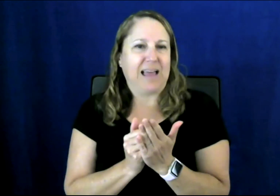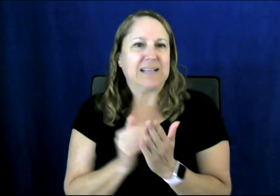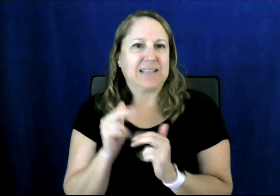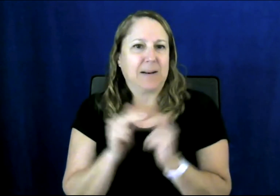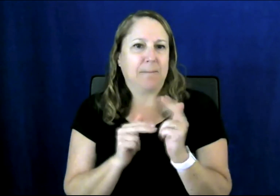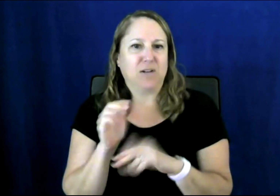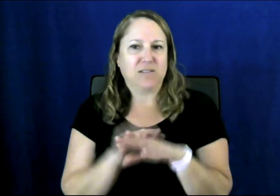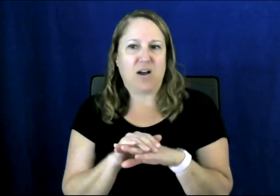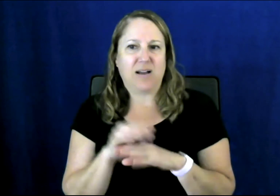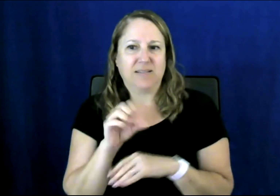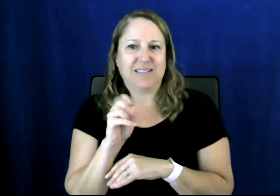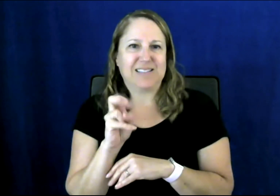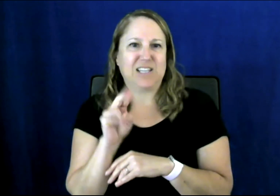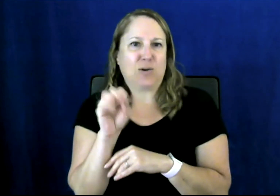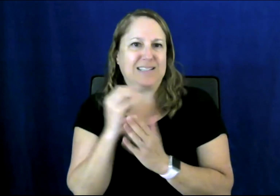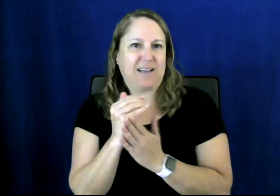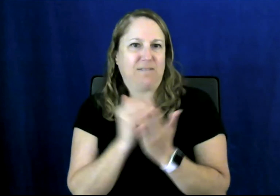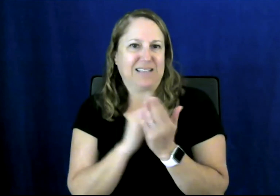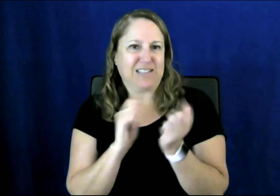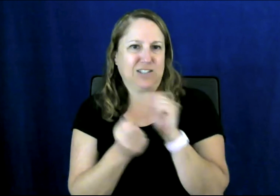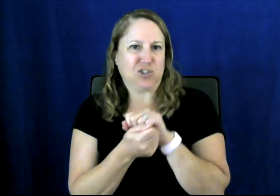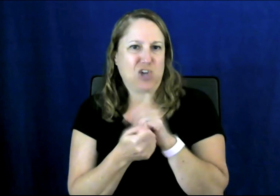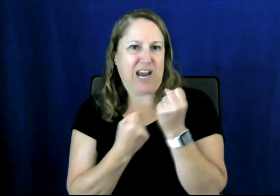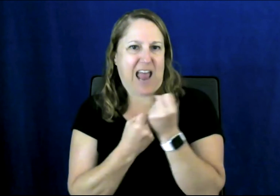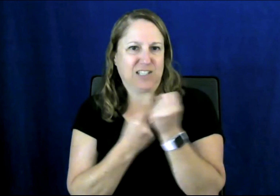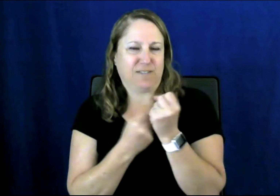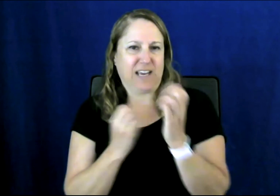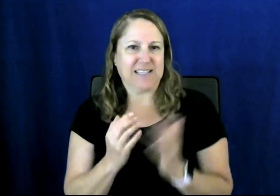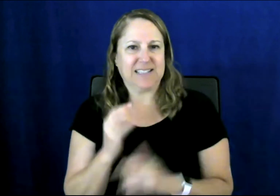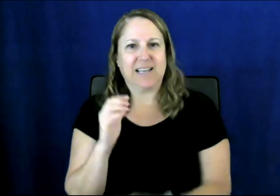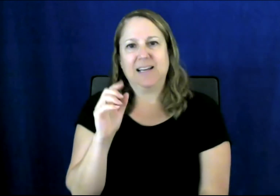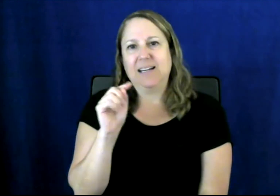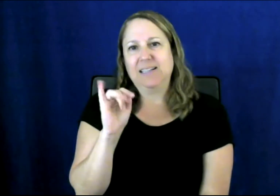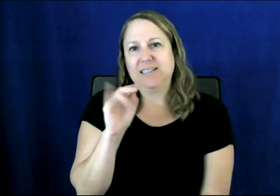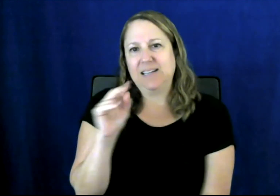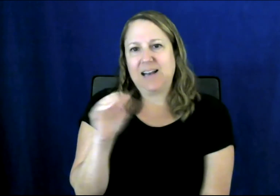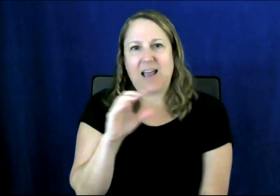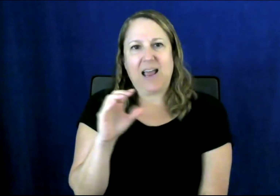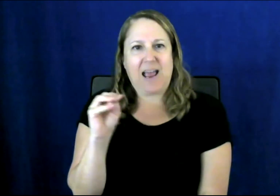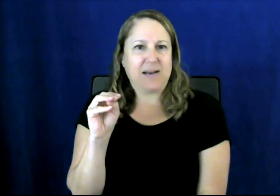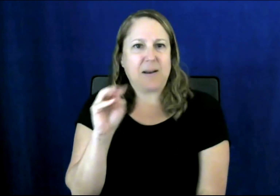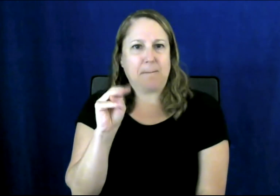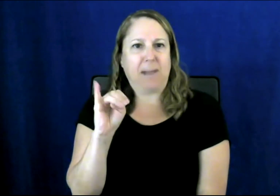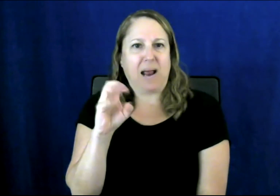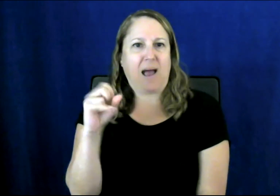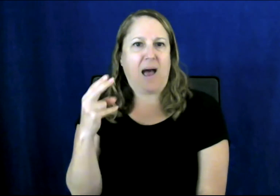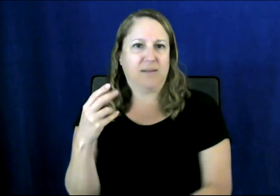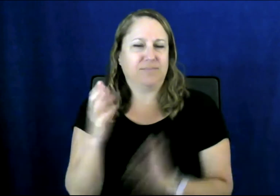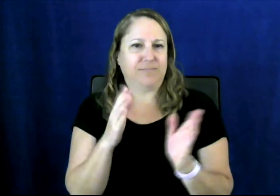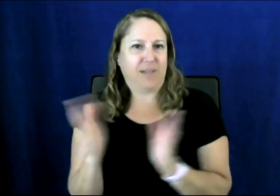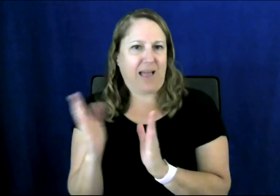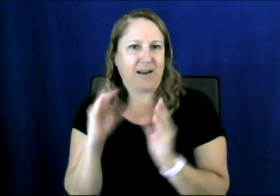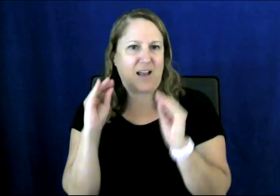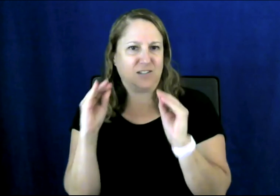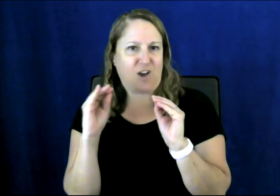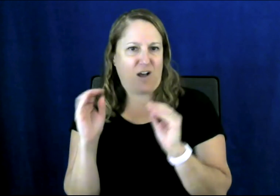change advocates that both Tina and Micah had taught and designed the lessons together. So it's not, I haven't figured